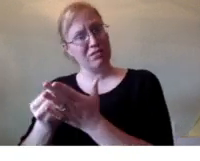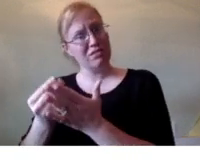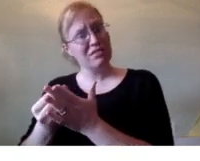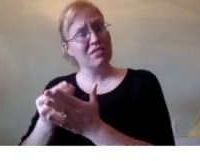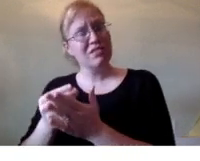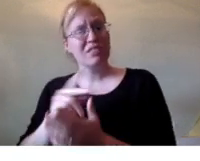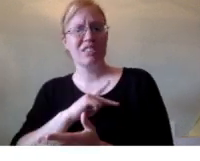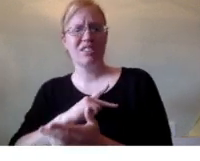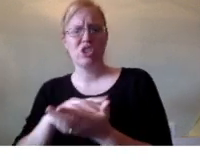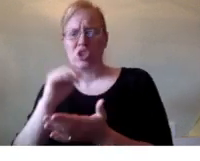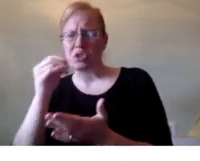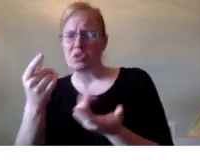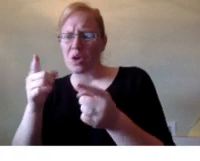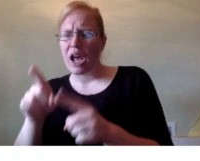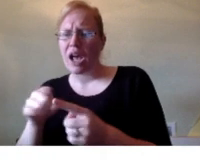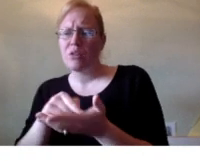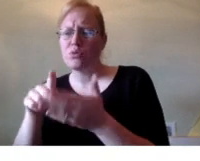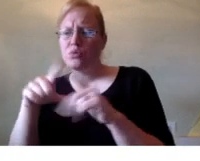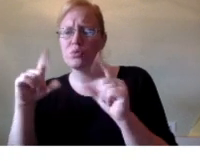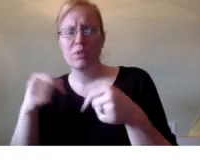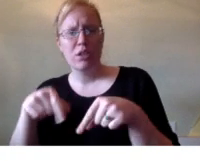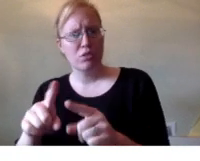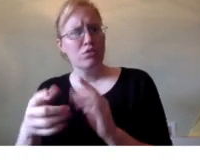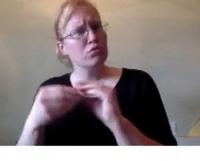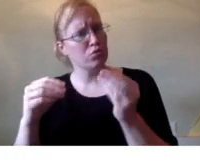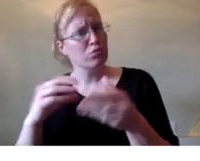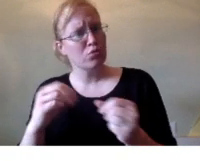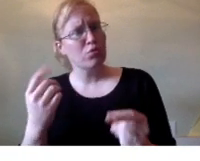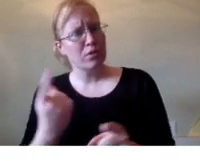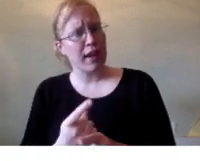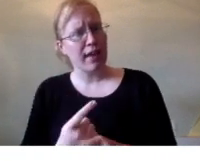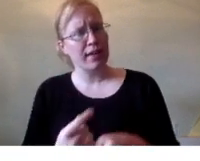Keisha is learning about what happens to her paycheck during this story, isn't she?